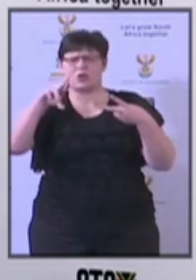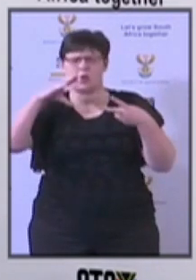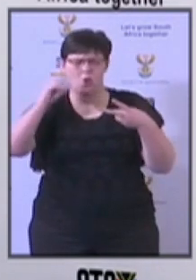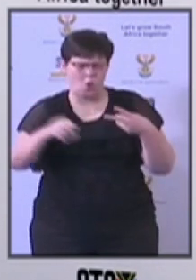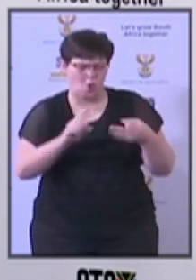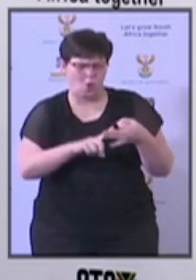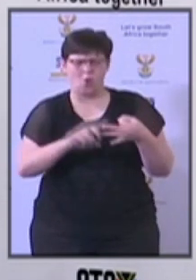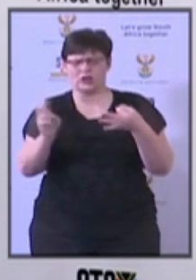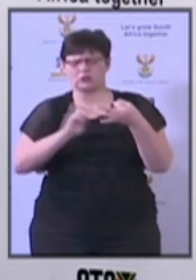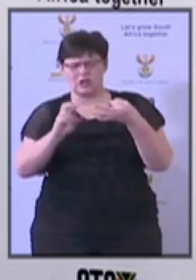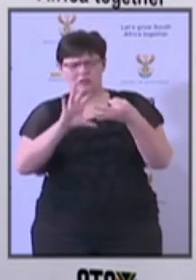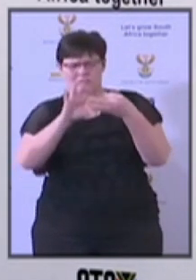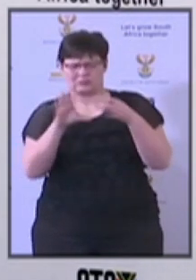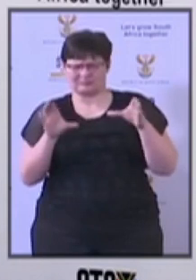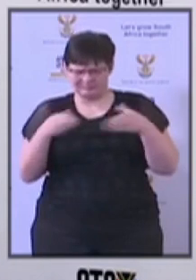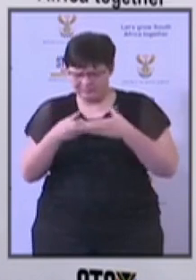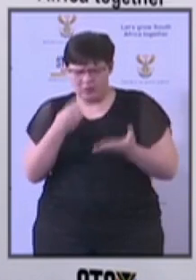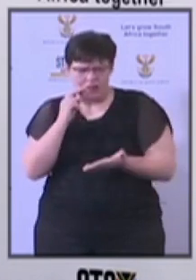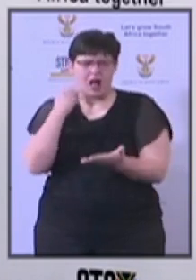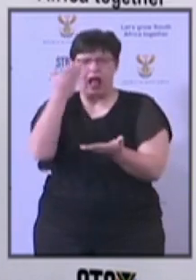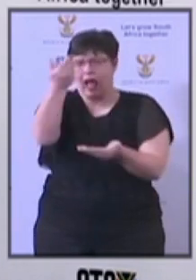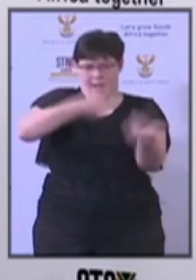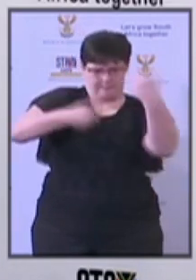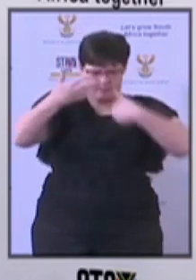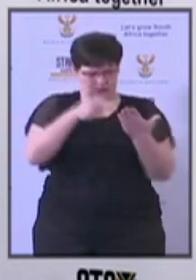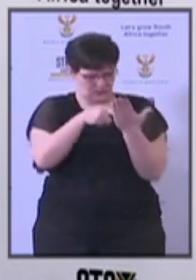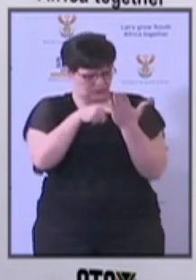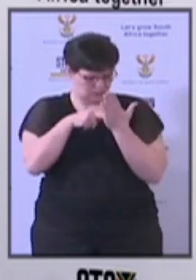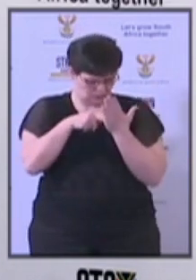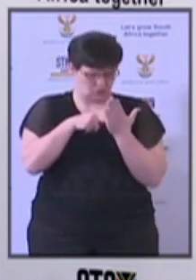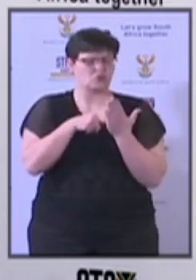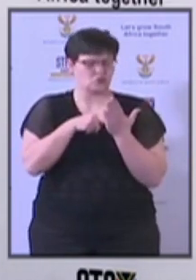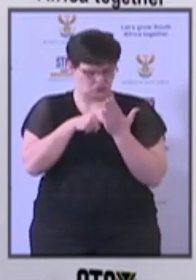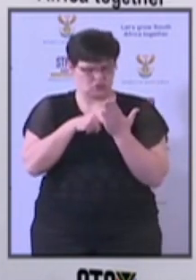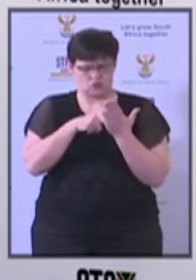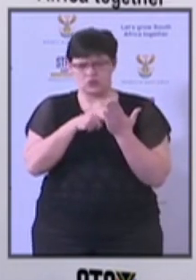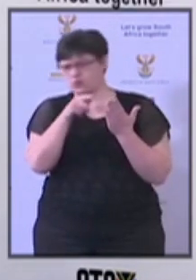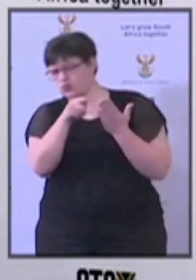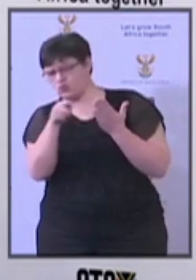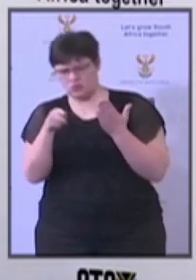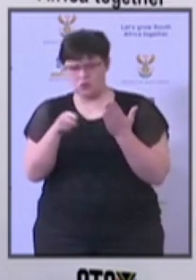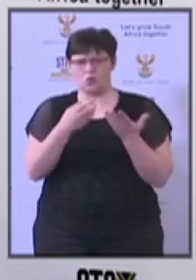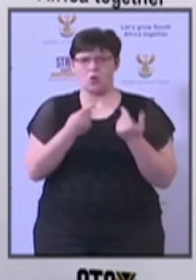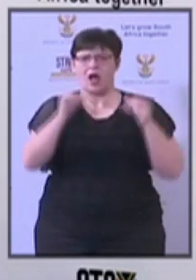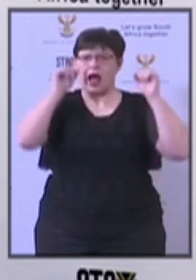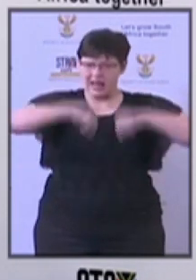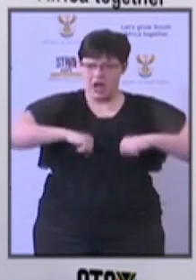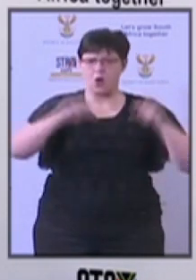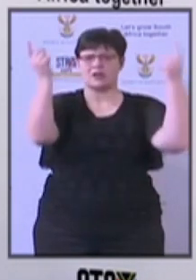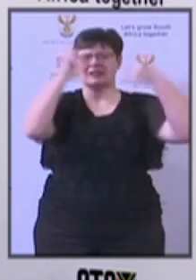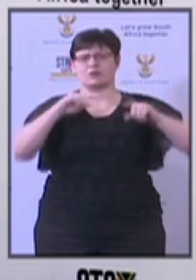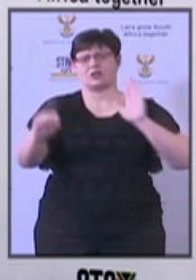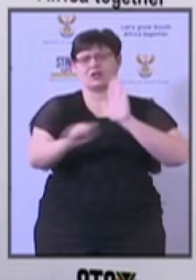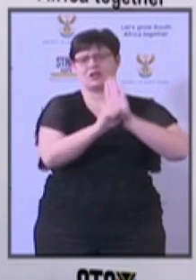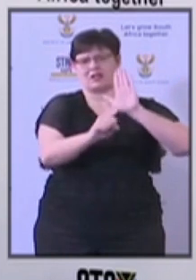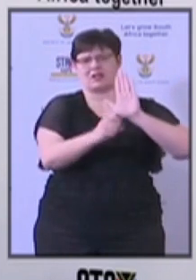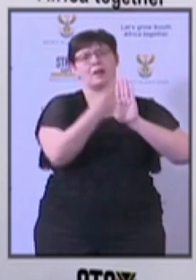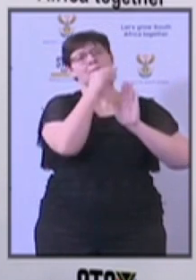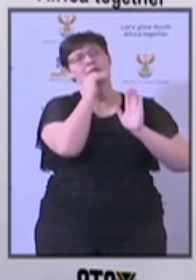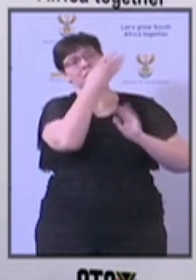Transport. They sit together and look at those applications, and they allow you a special permit to come back.